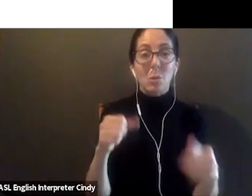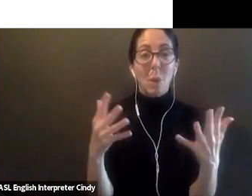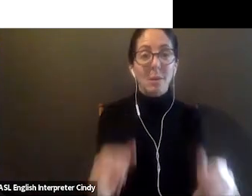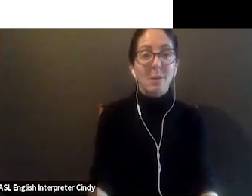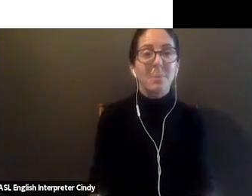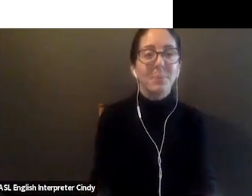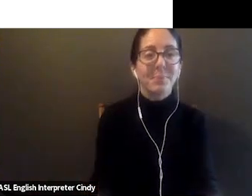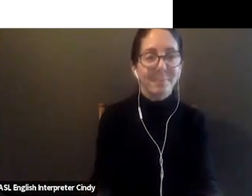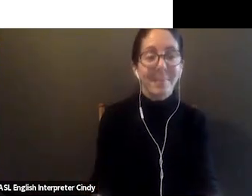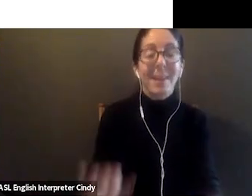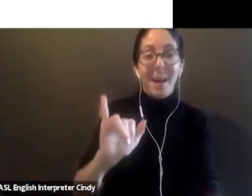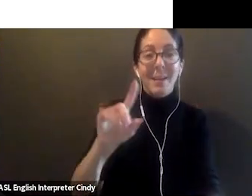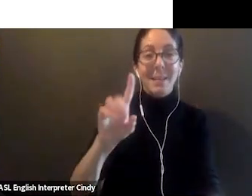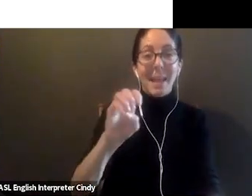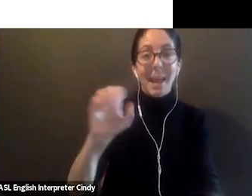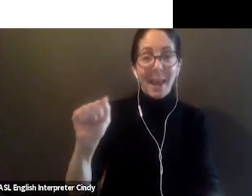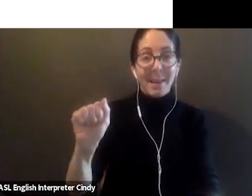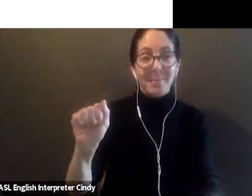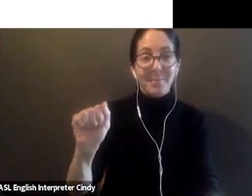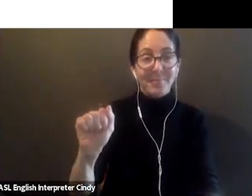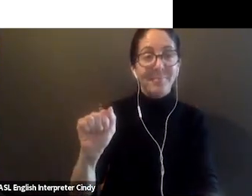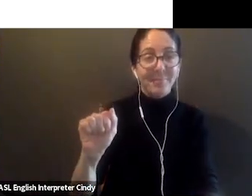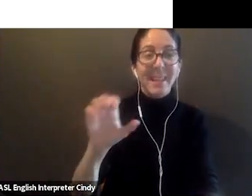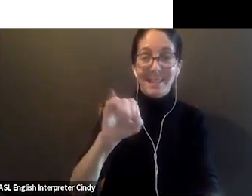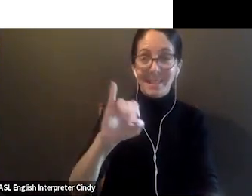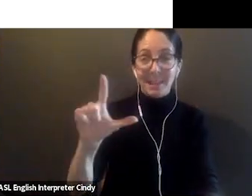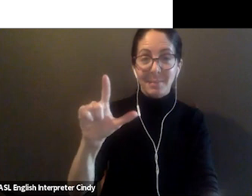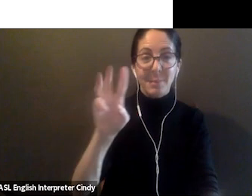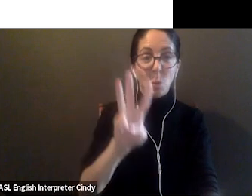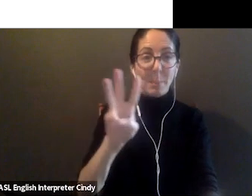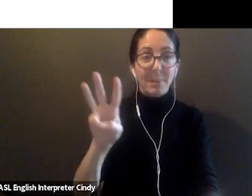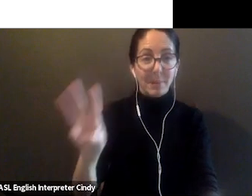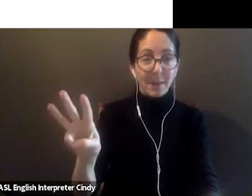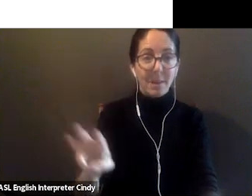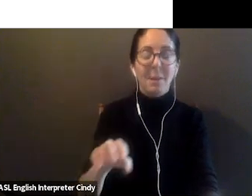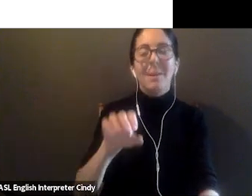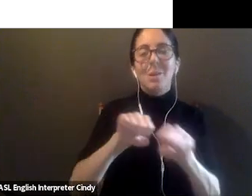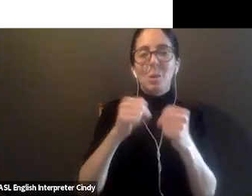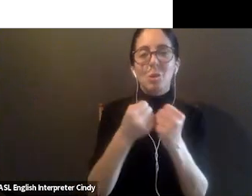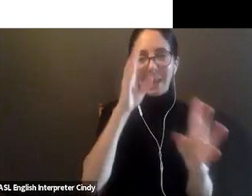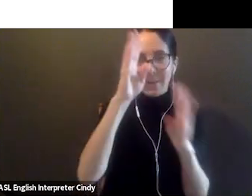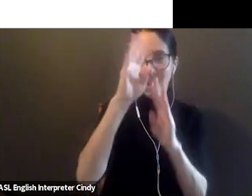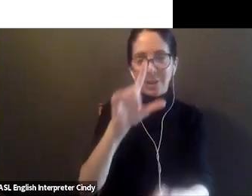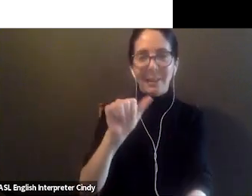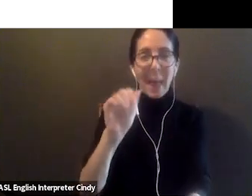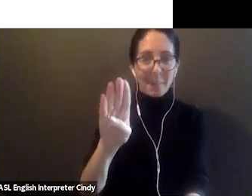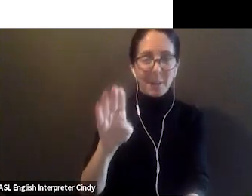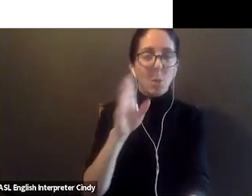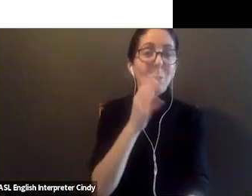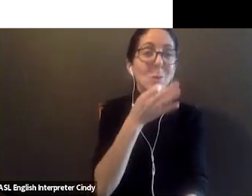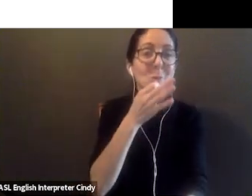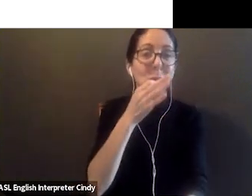Inclusive Design for Employment Access idea SIL, which is Social Innovation Laboratory website, coming up soon as